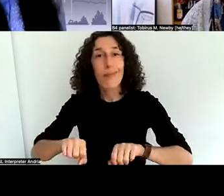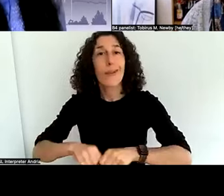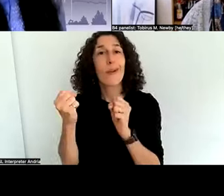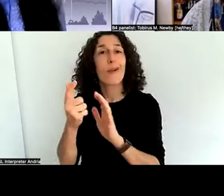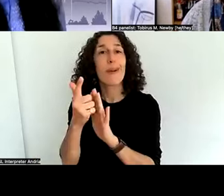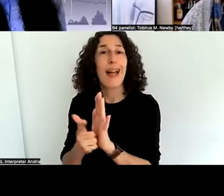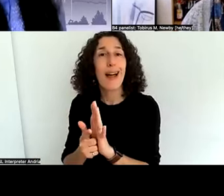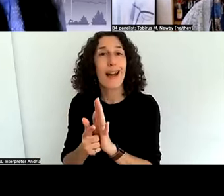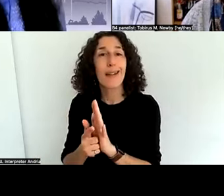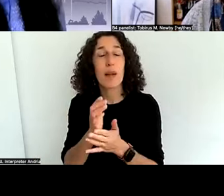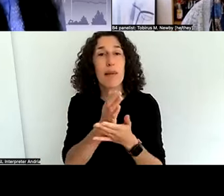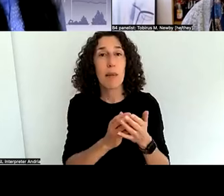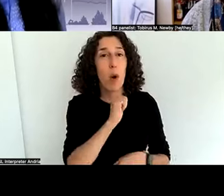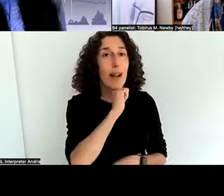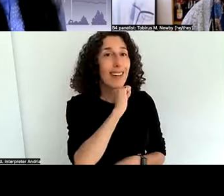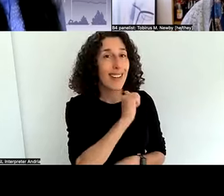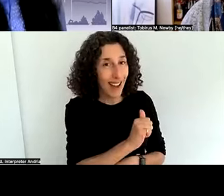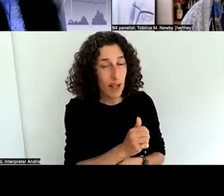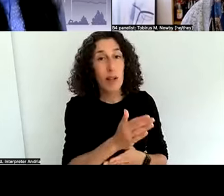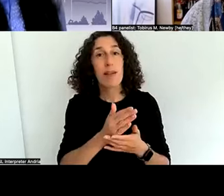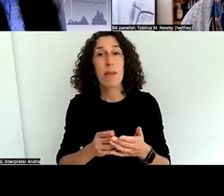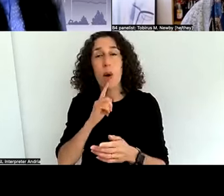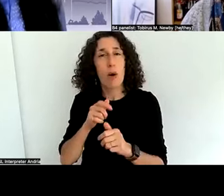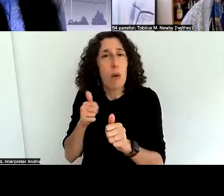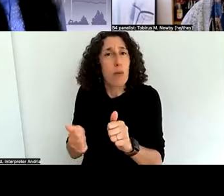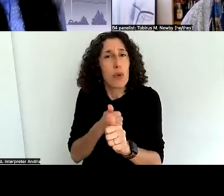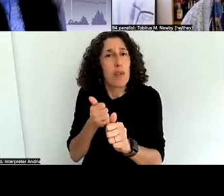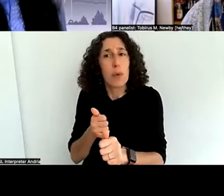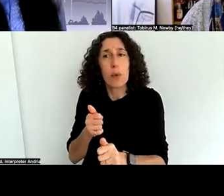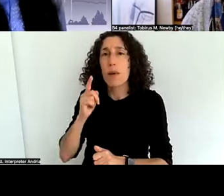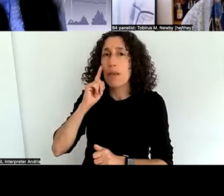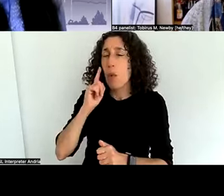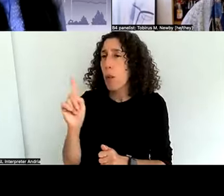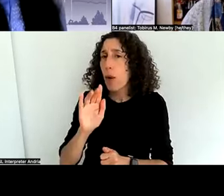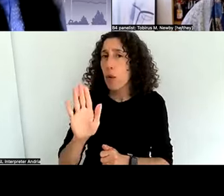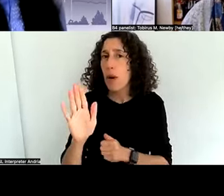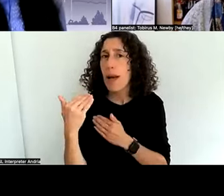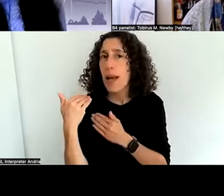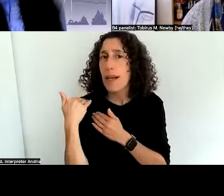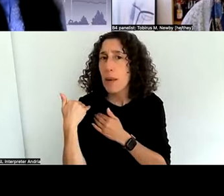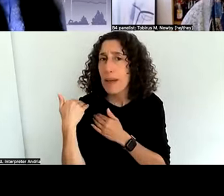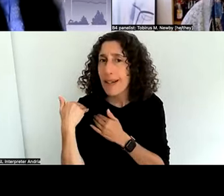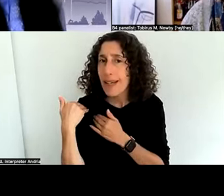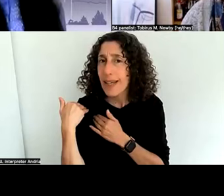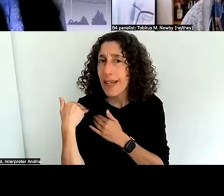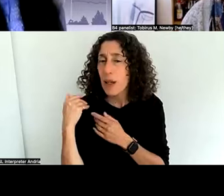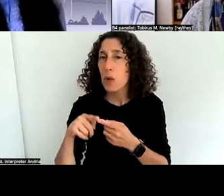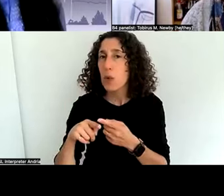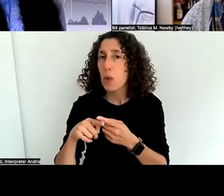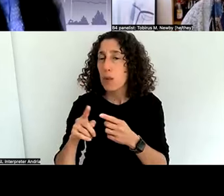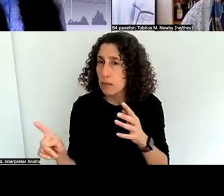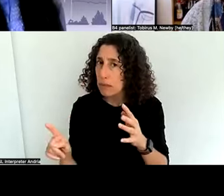pursued for accountability and repair. I think about things like pollution as a source of lack of safety. I think about